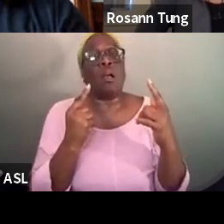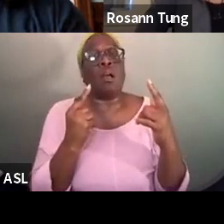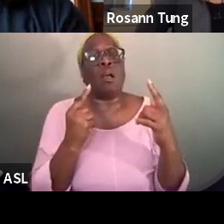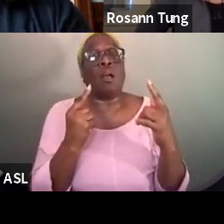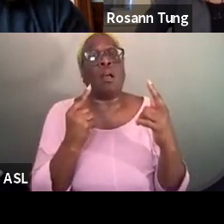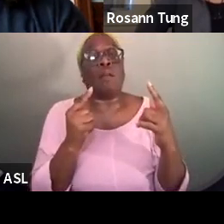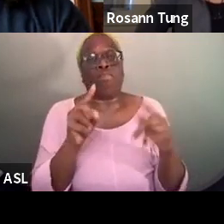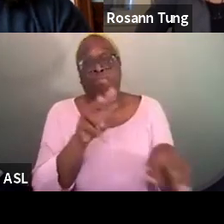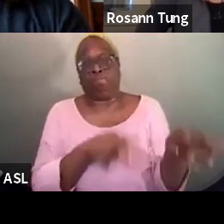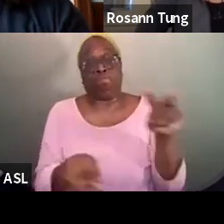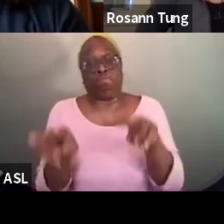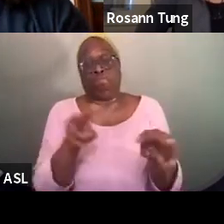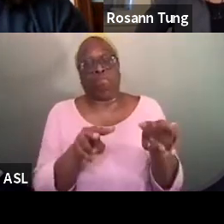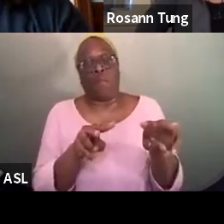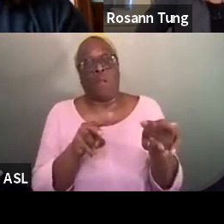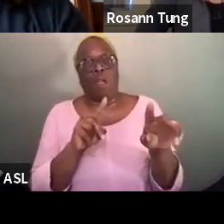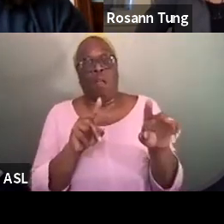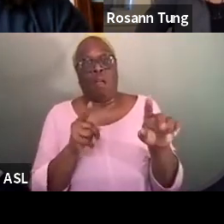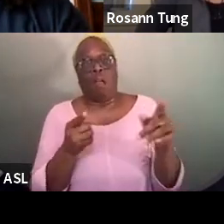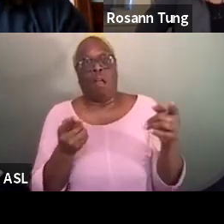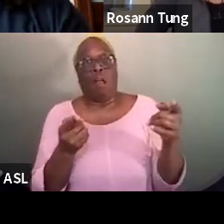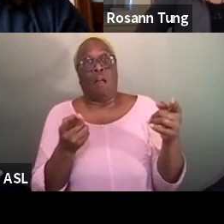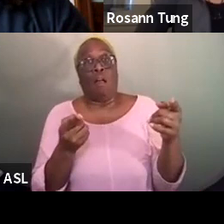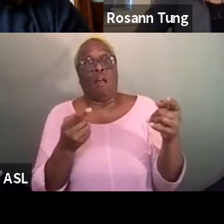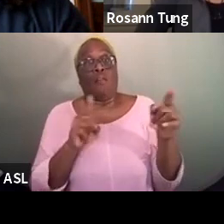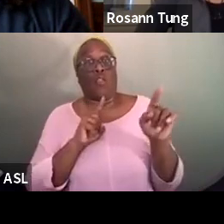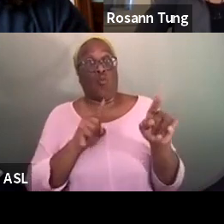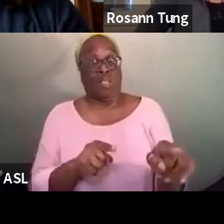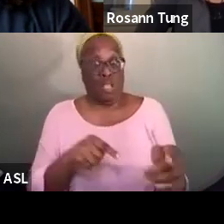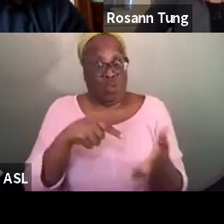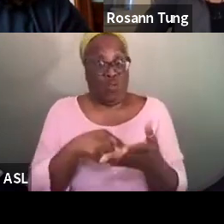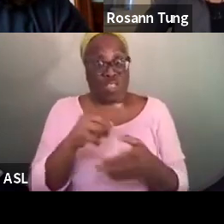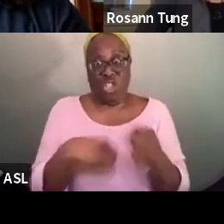has been this year if we go ahead with what's been suggested,